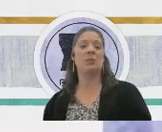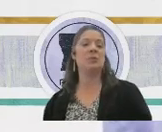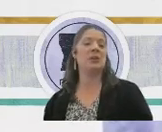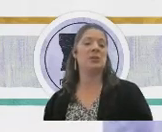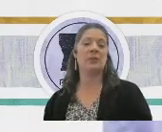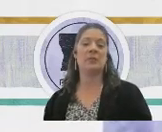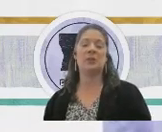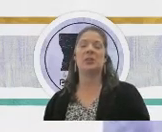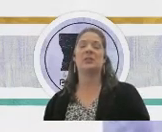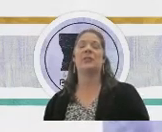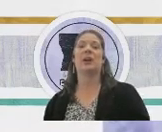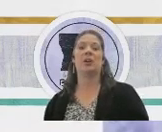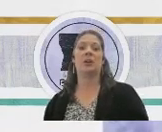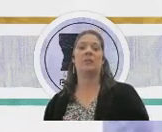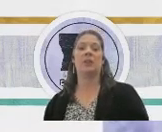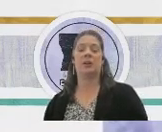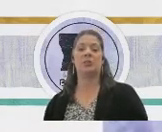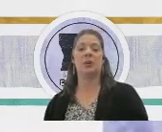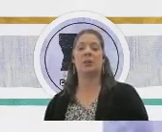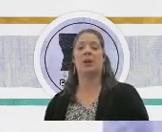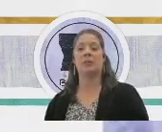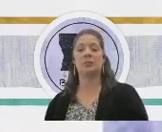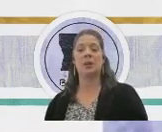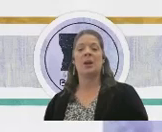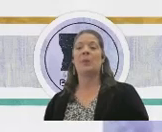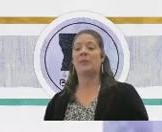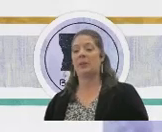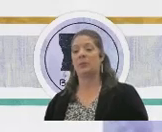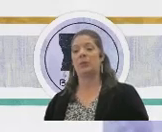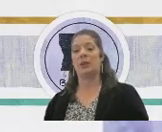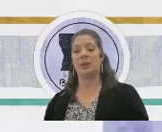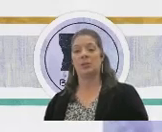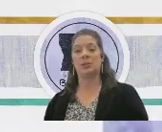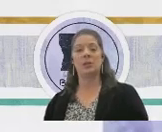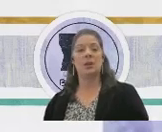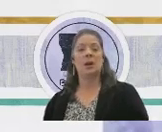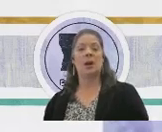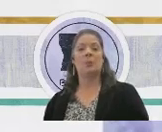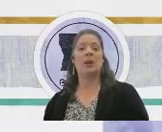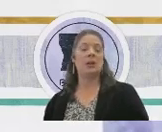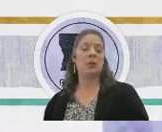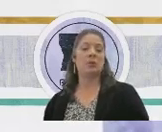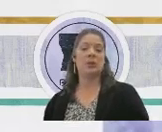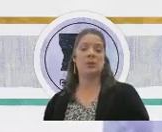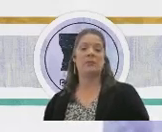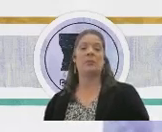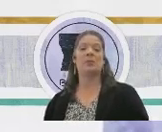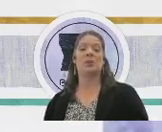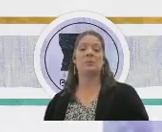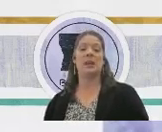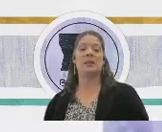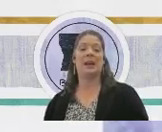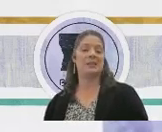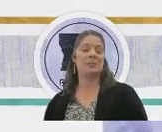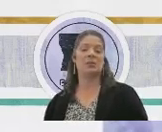Additionally, criminal history information is very, very strictly governed by federal regulations. Any criminal history